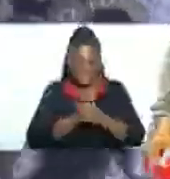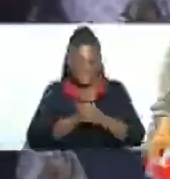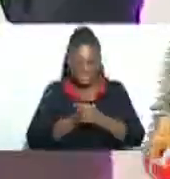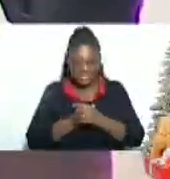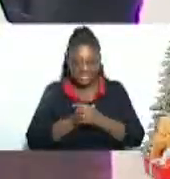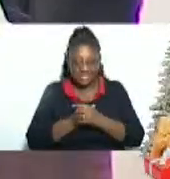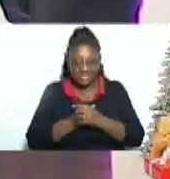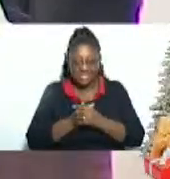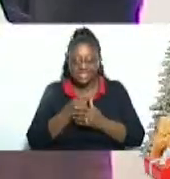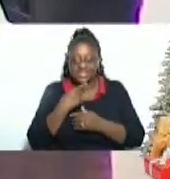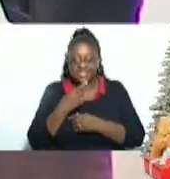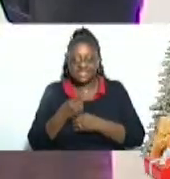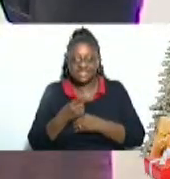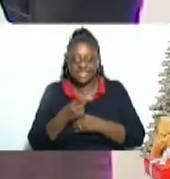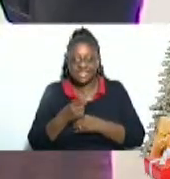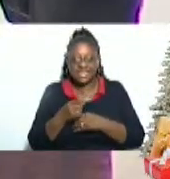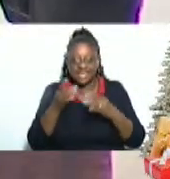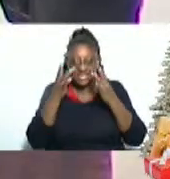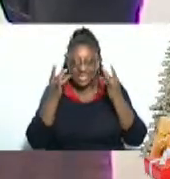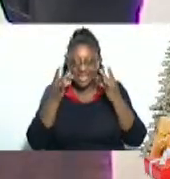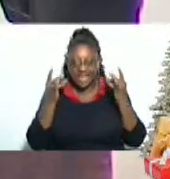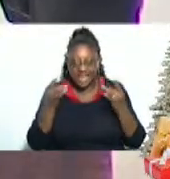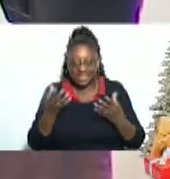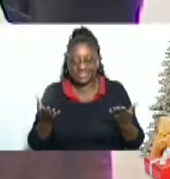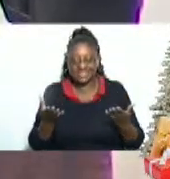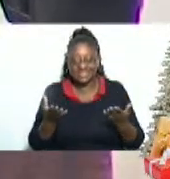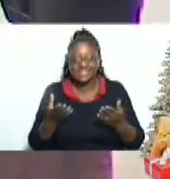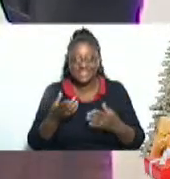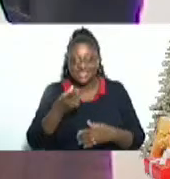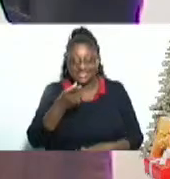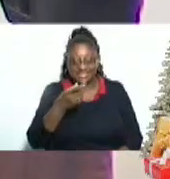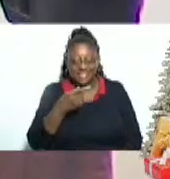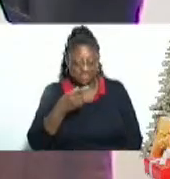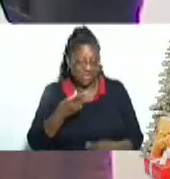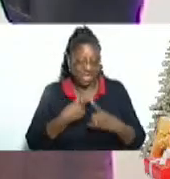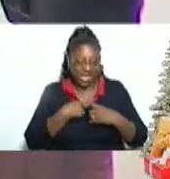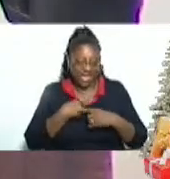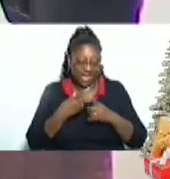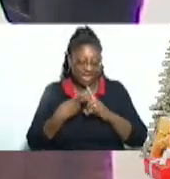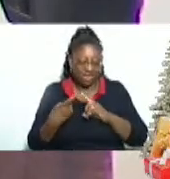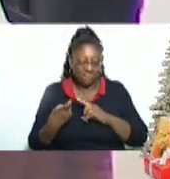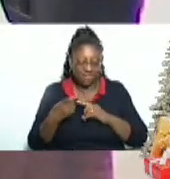You want to hear Canada name? No. And Canada.